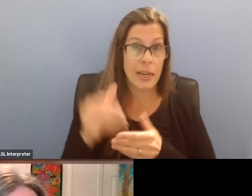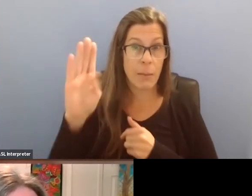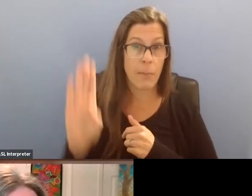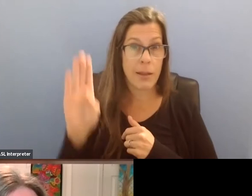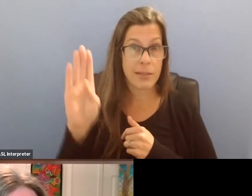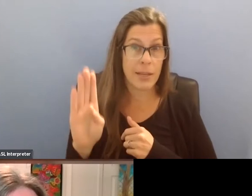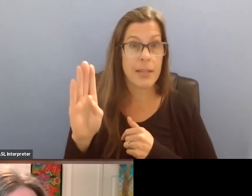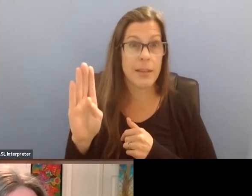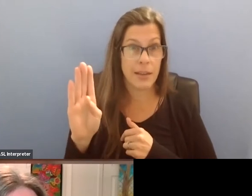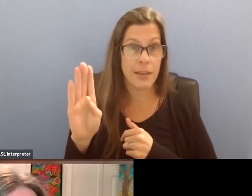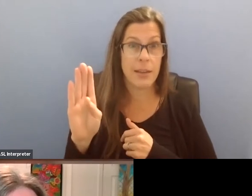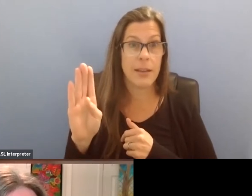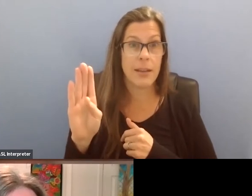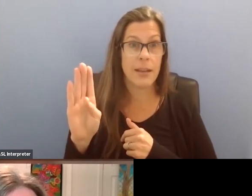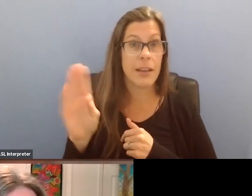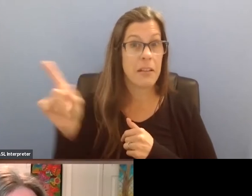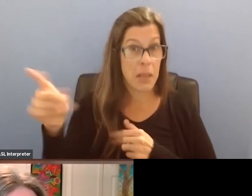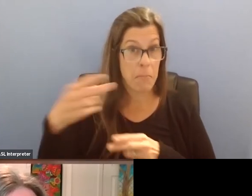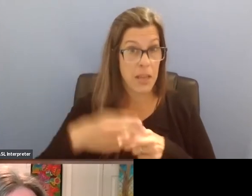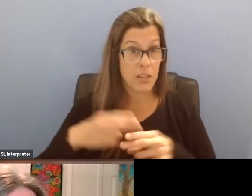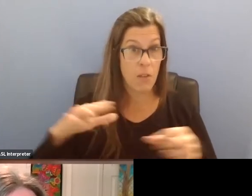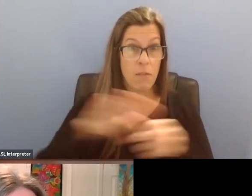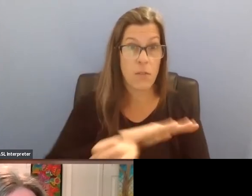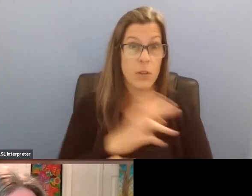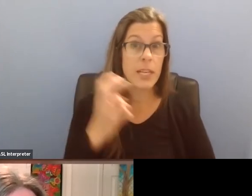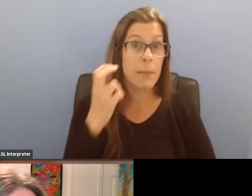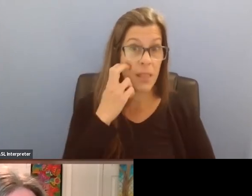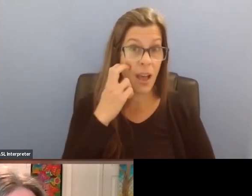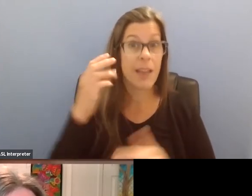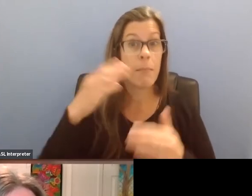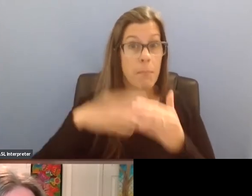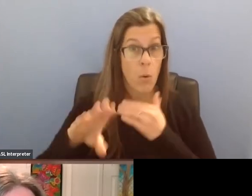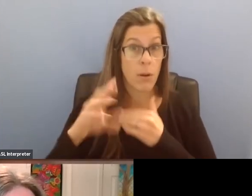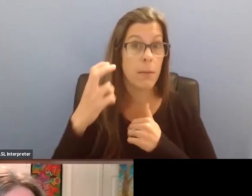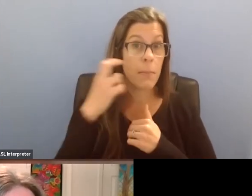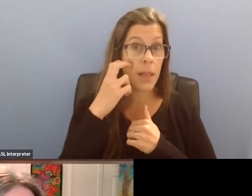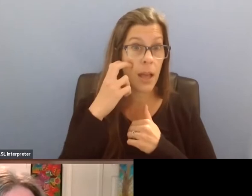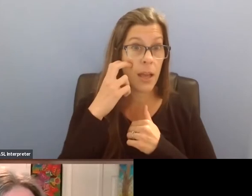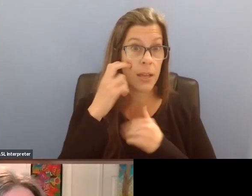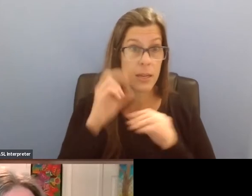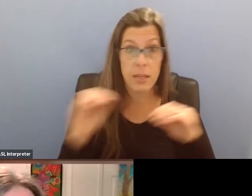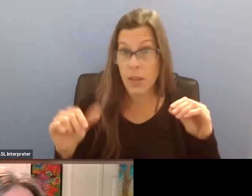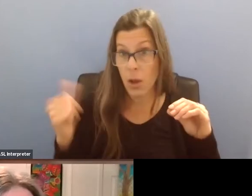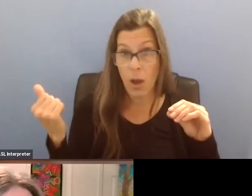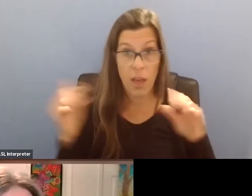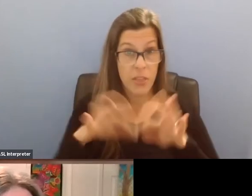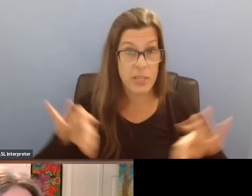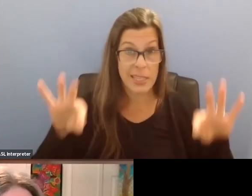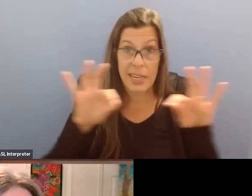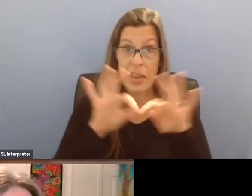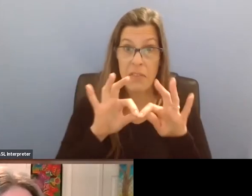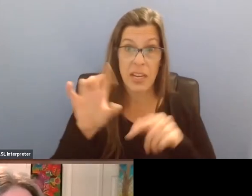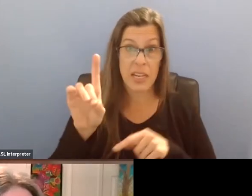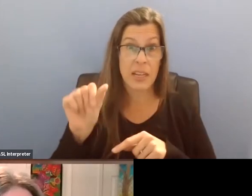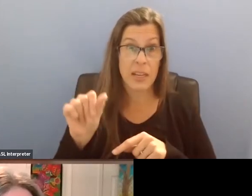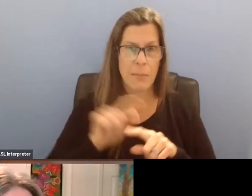was mentioned, I am totally blind and have been since birth. And I have no other significant disabilities, although